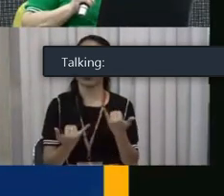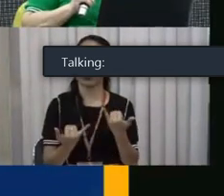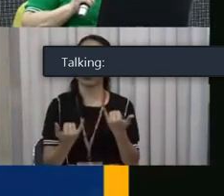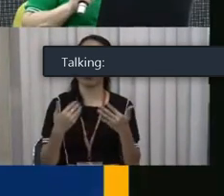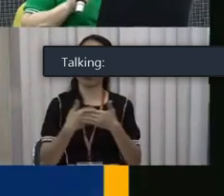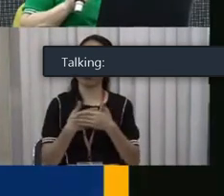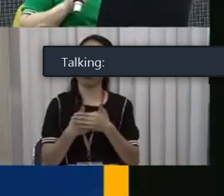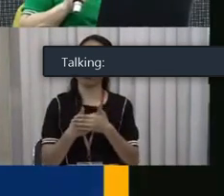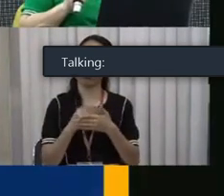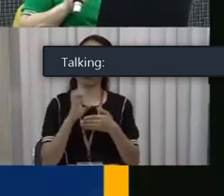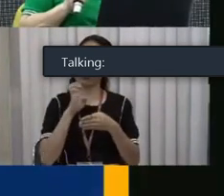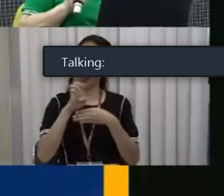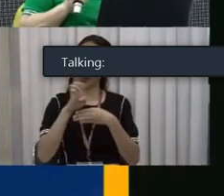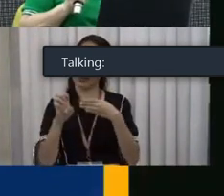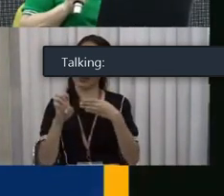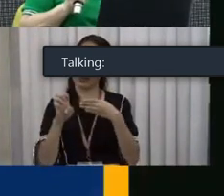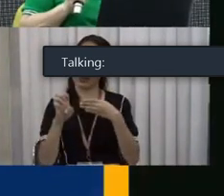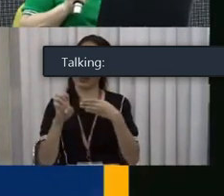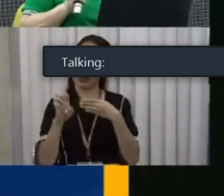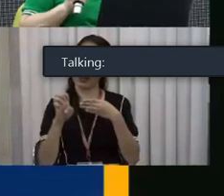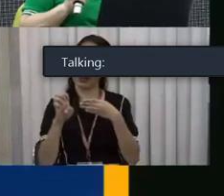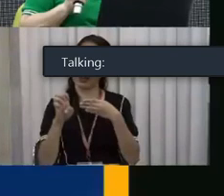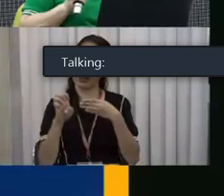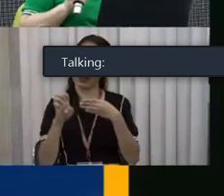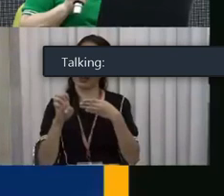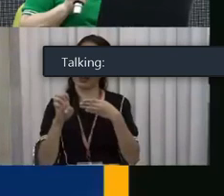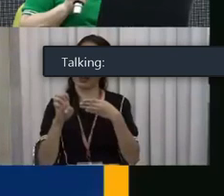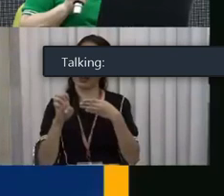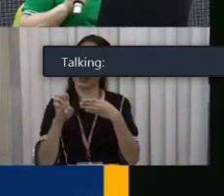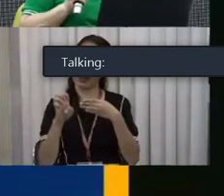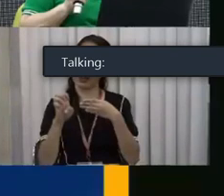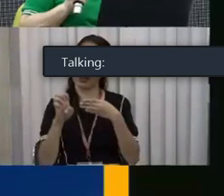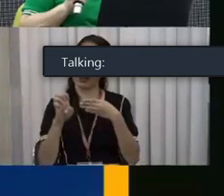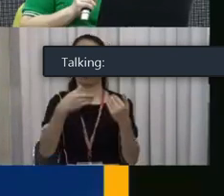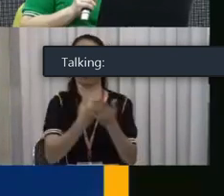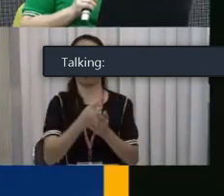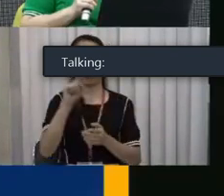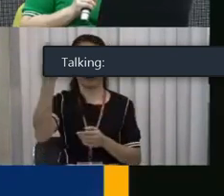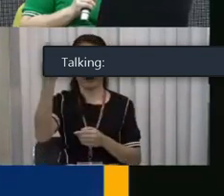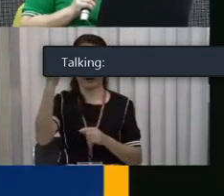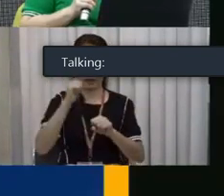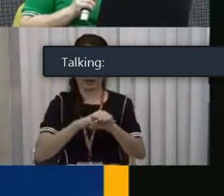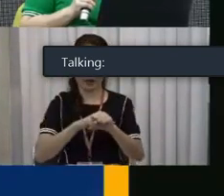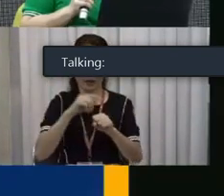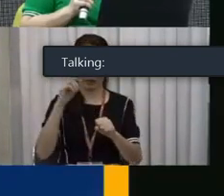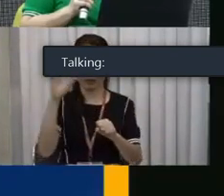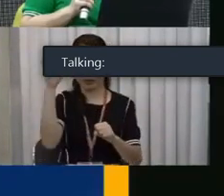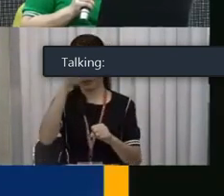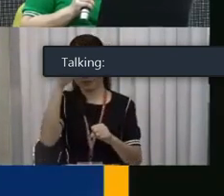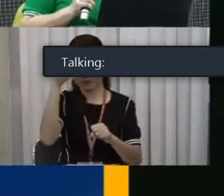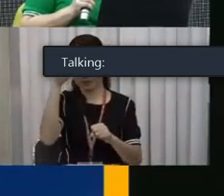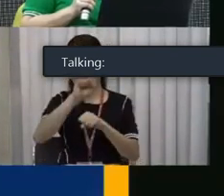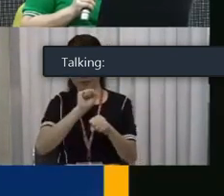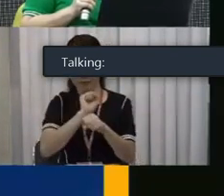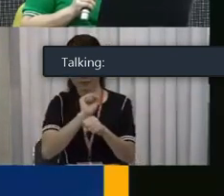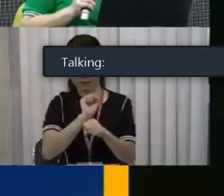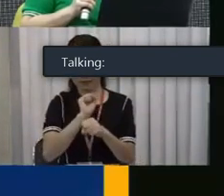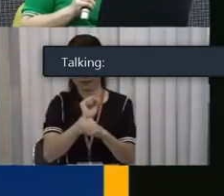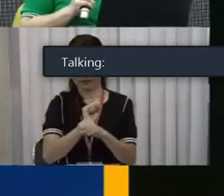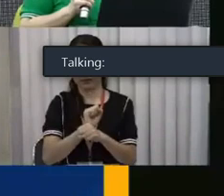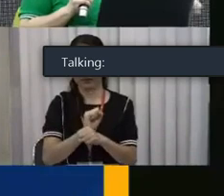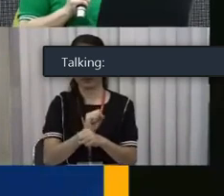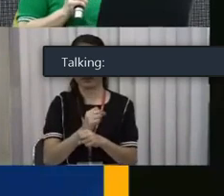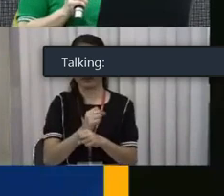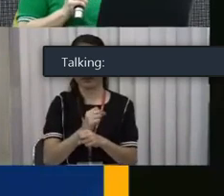tamahuman. Good news sa ato ang mga first-time job seekers kay naatay Republic Act 11261